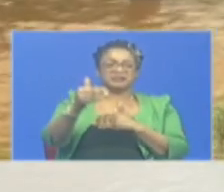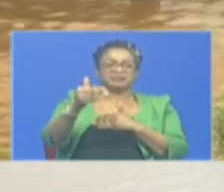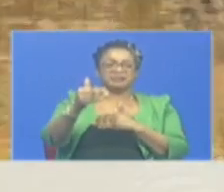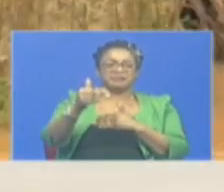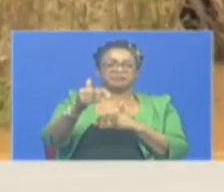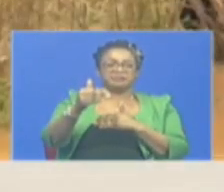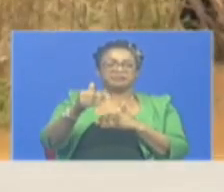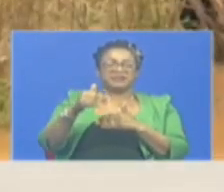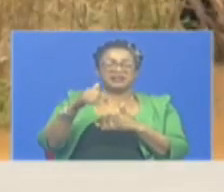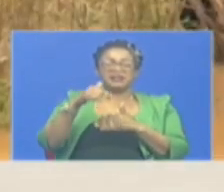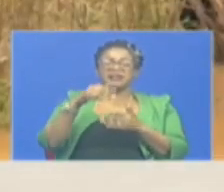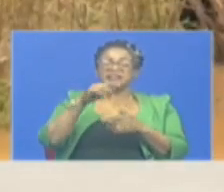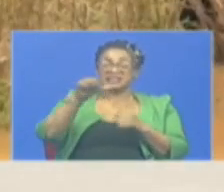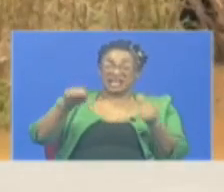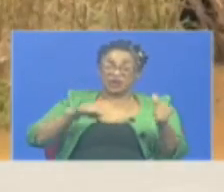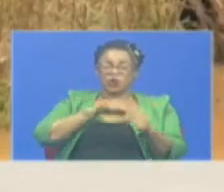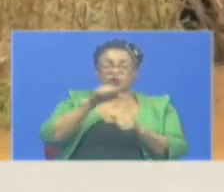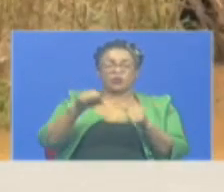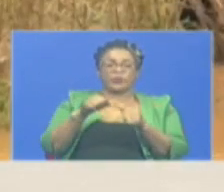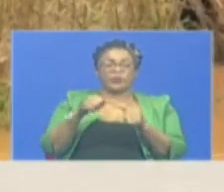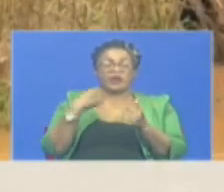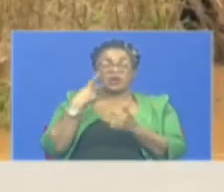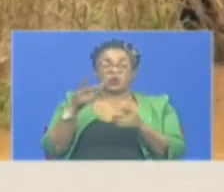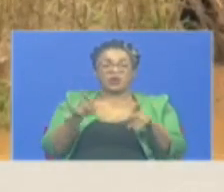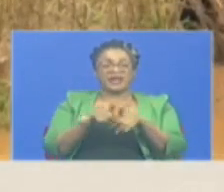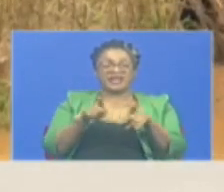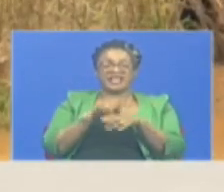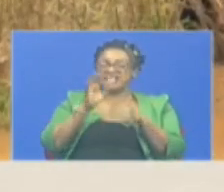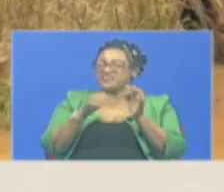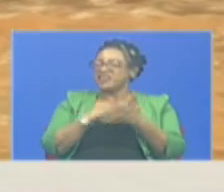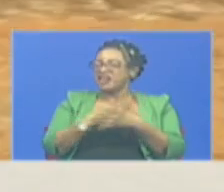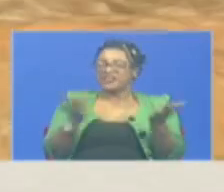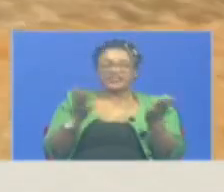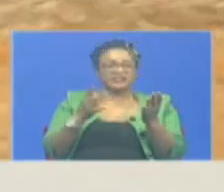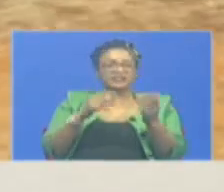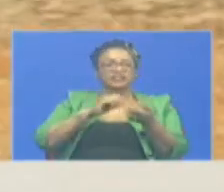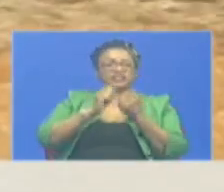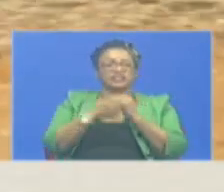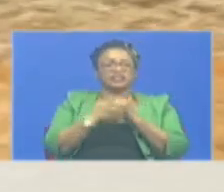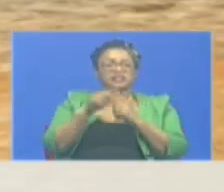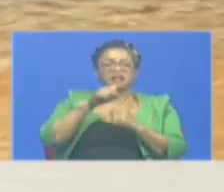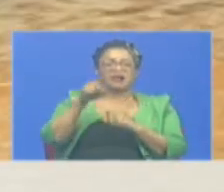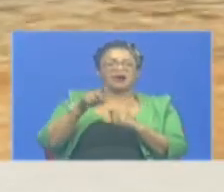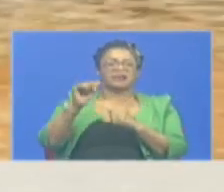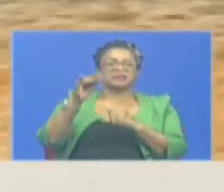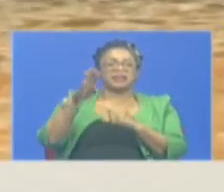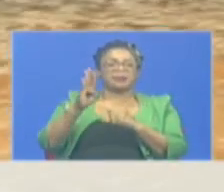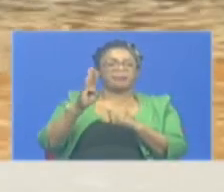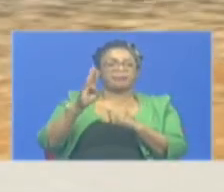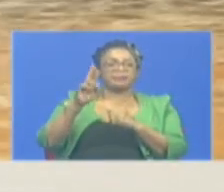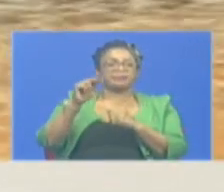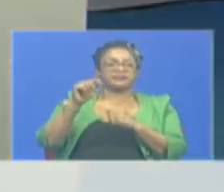if nothing ever changes. Zainab Ismail, NTV.